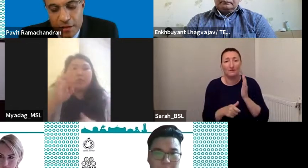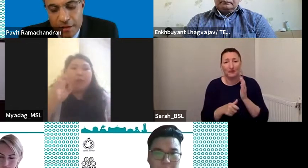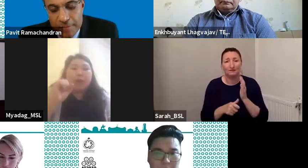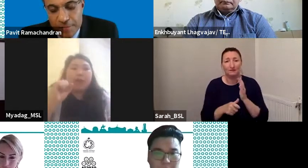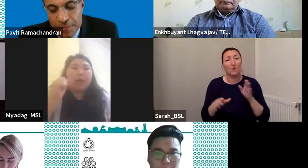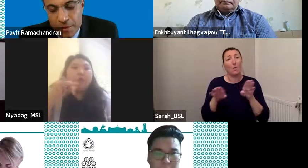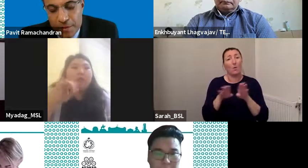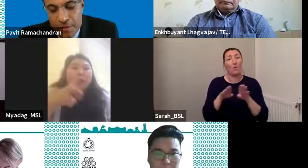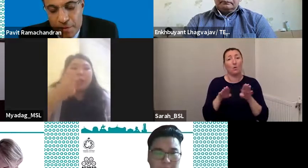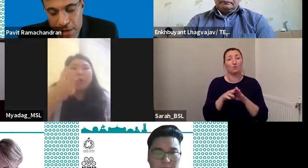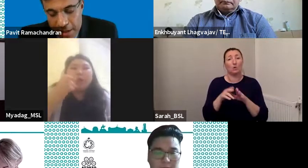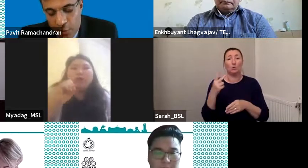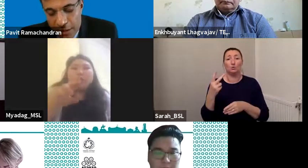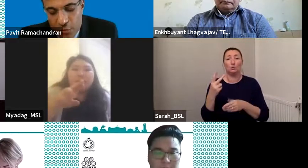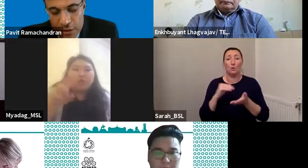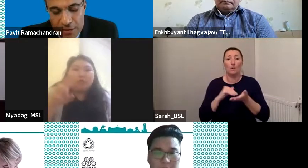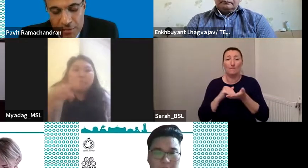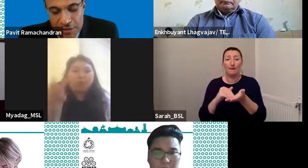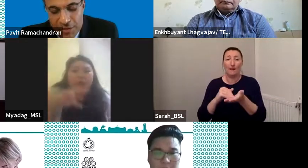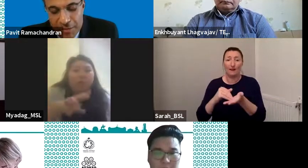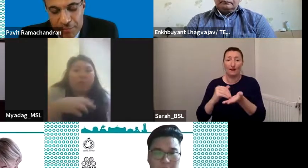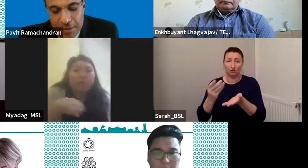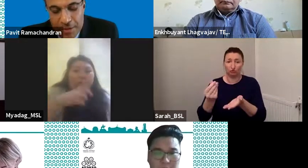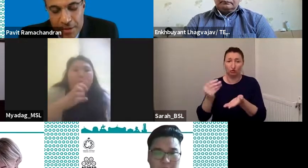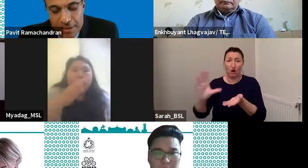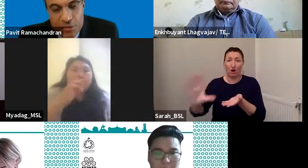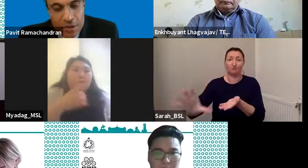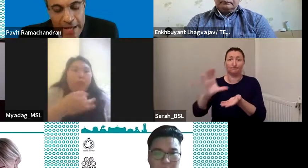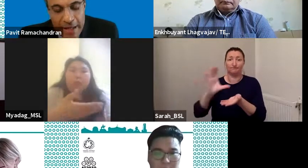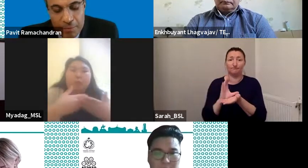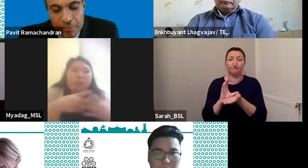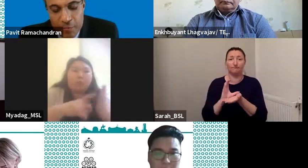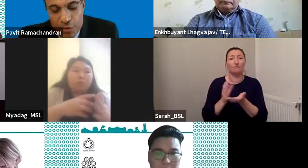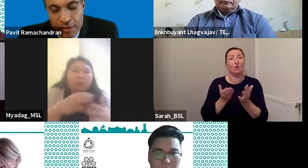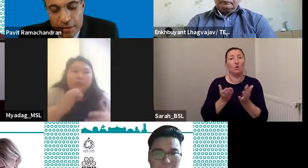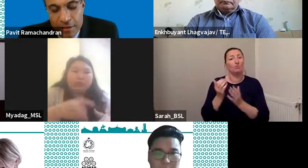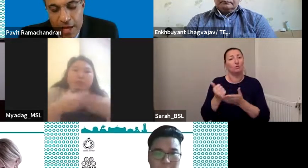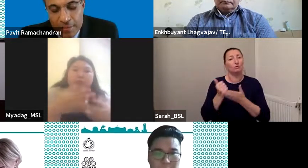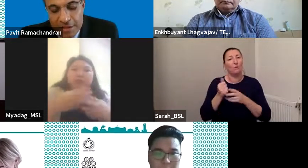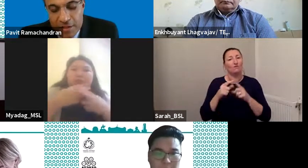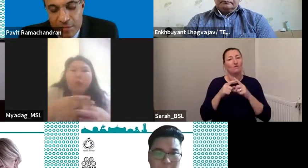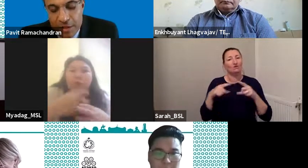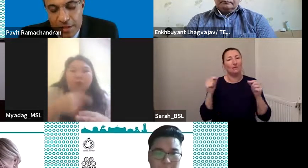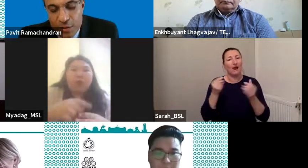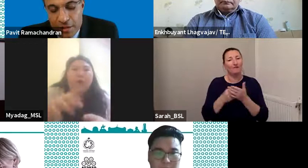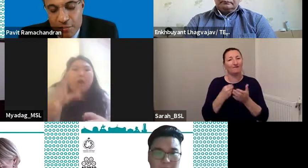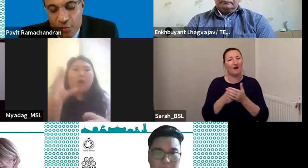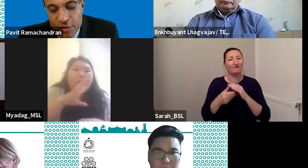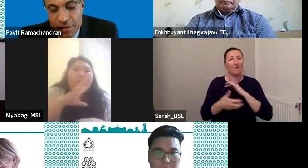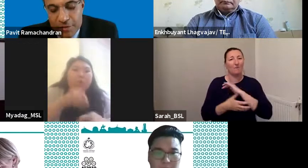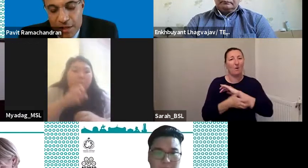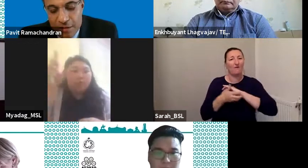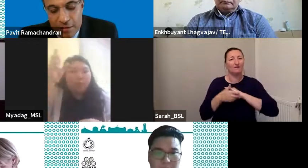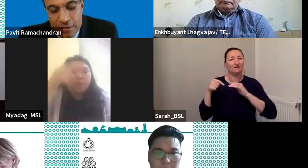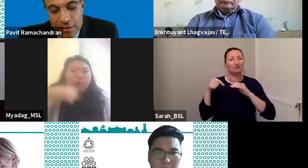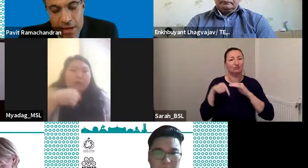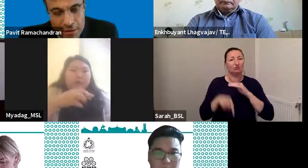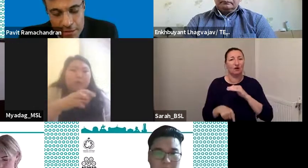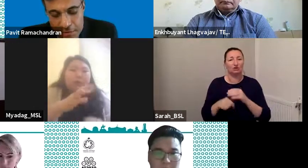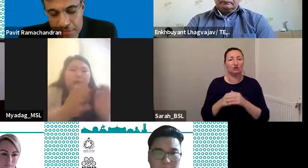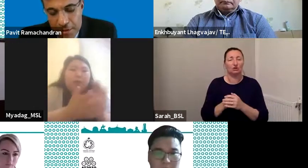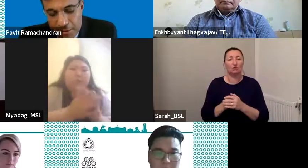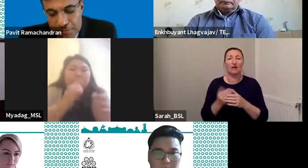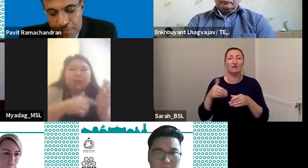with, again, working with the ministry. This will help in promoting and mainstreaming educational programs under